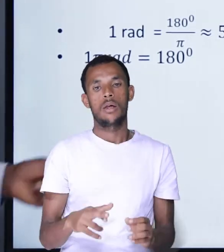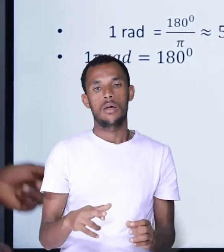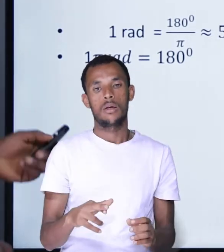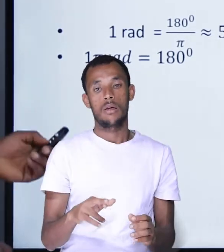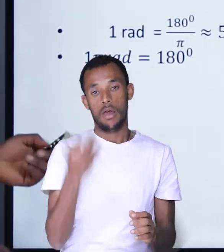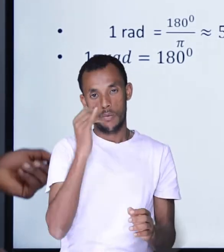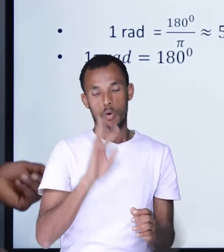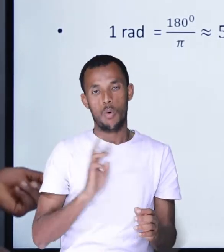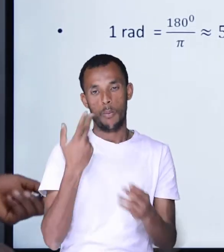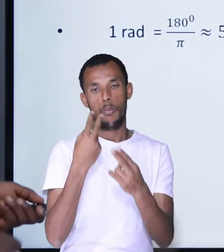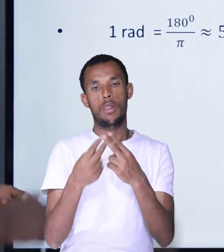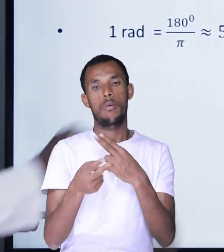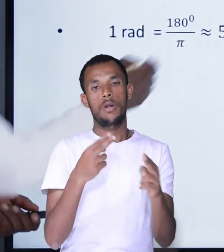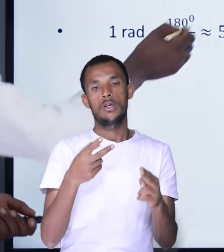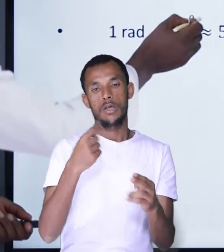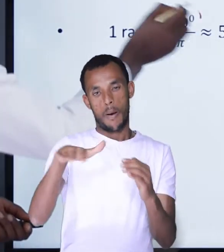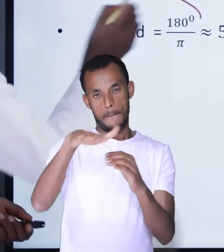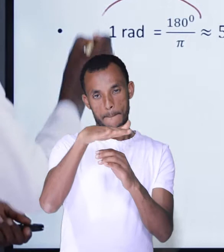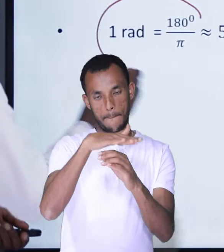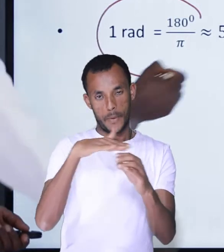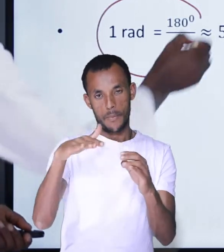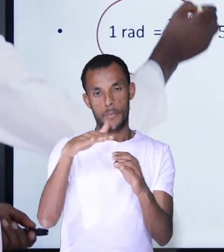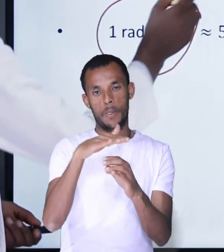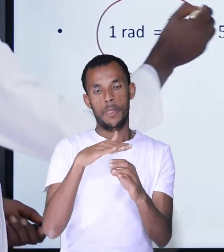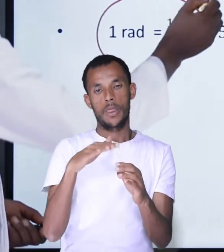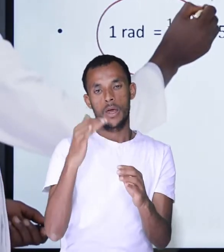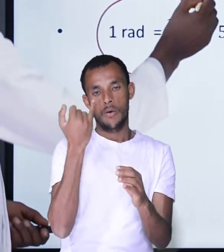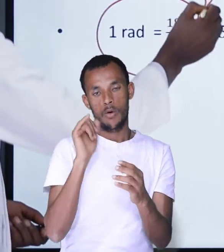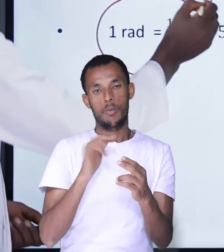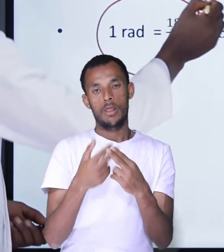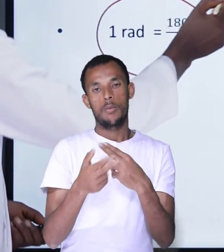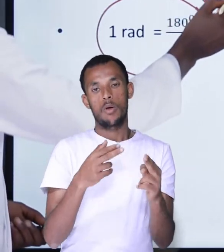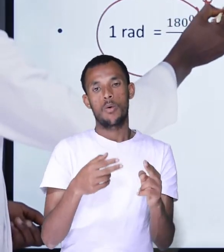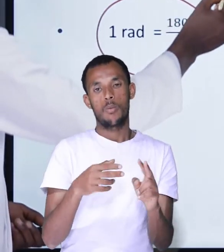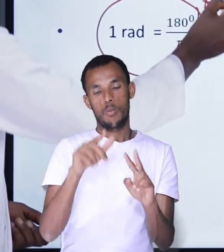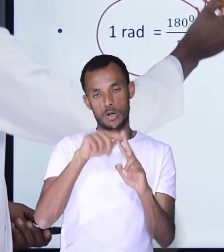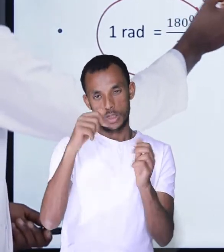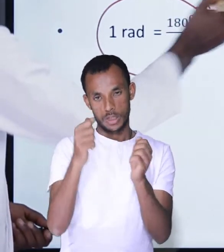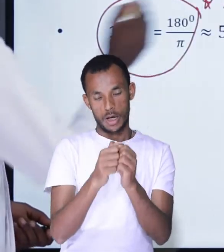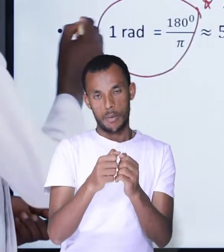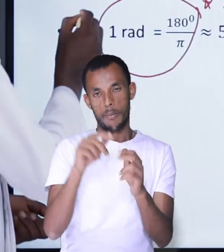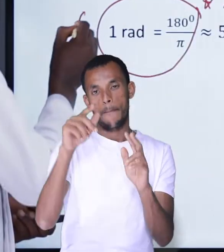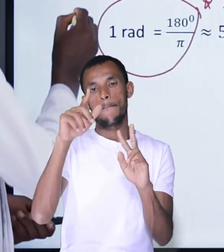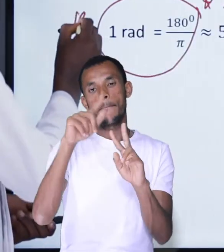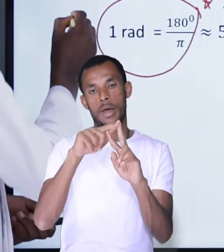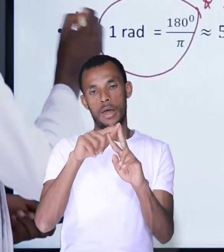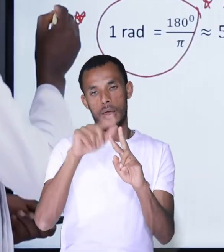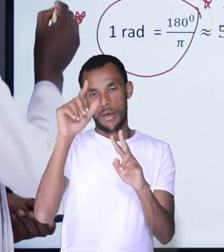meaning if we multiply the above one, if we multiply this one both sides by pi,